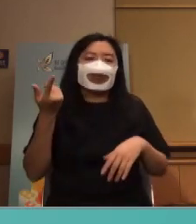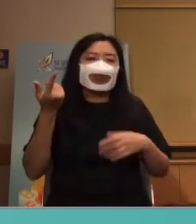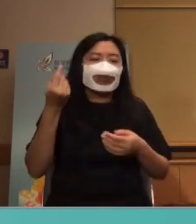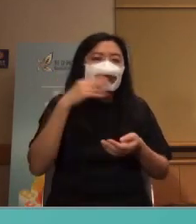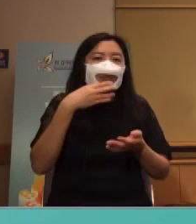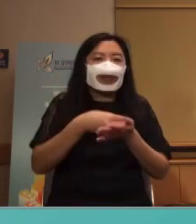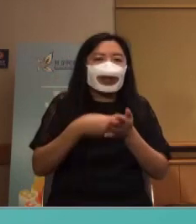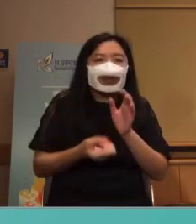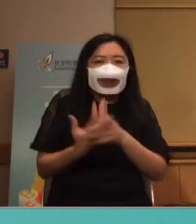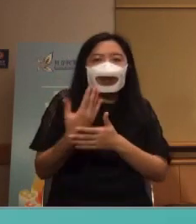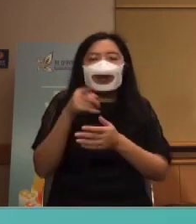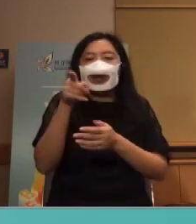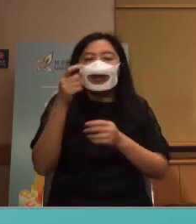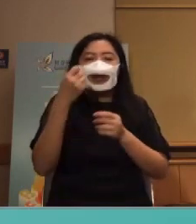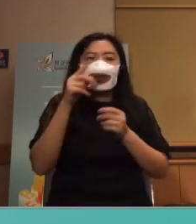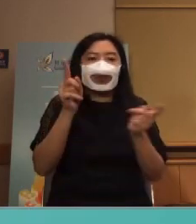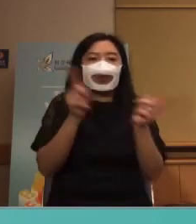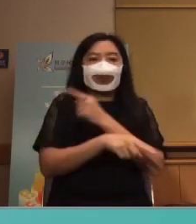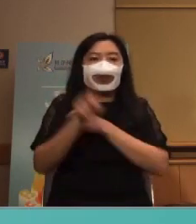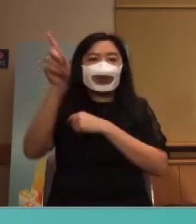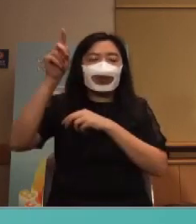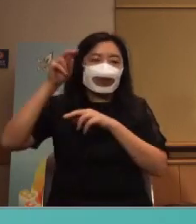like issued by the government.